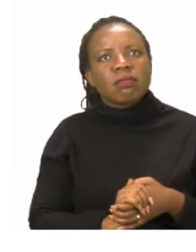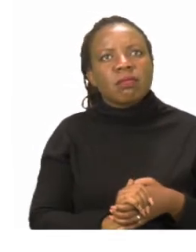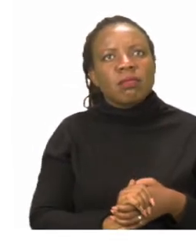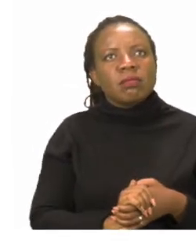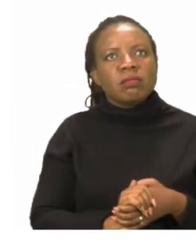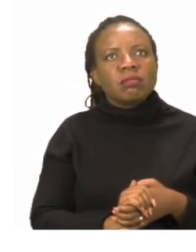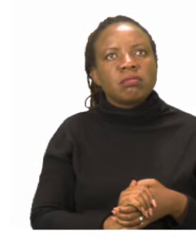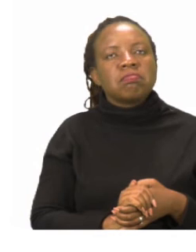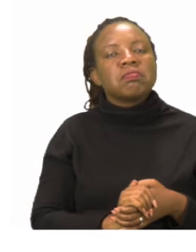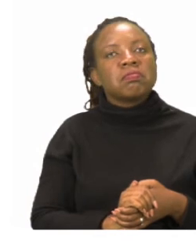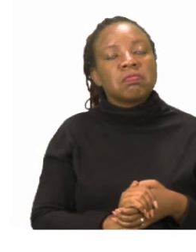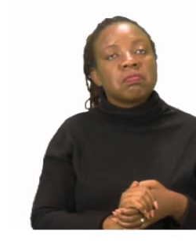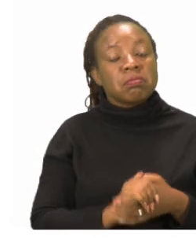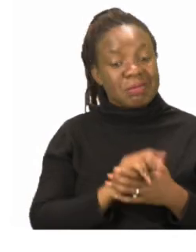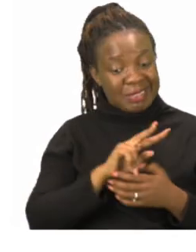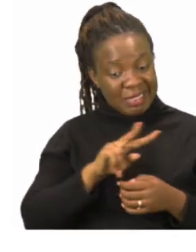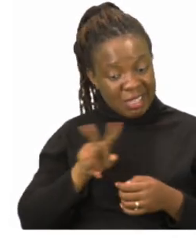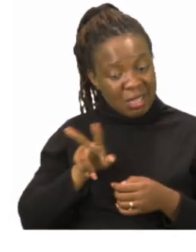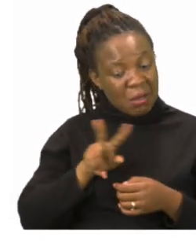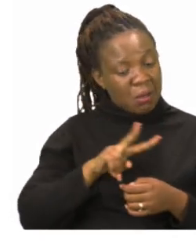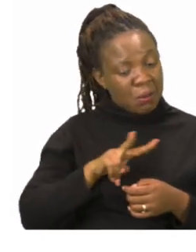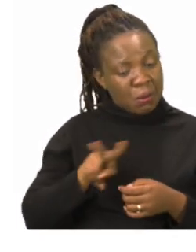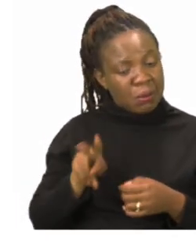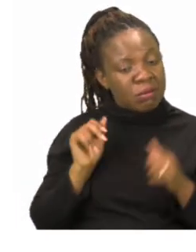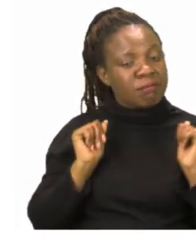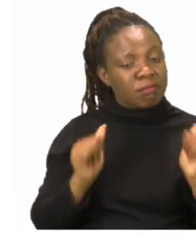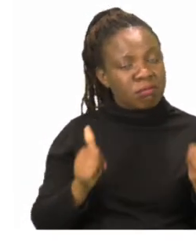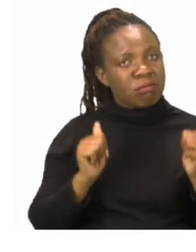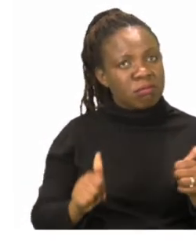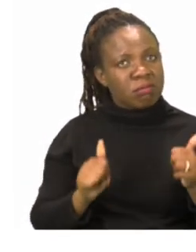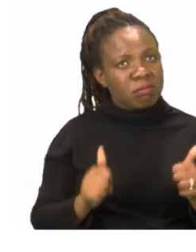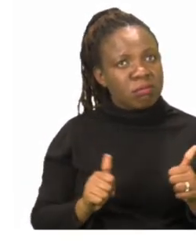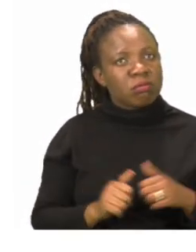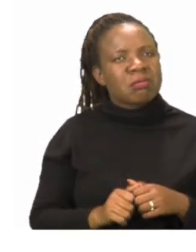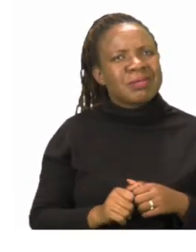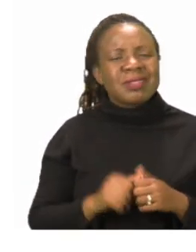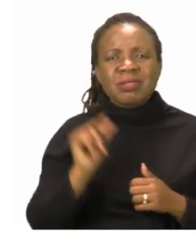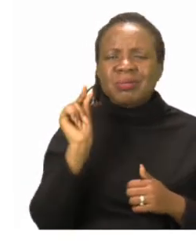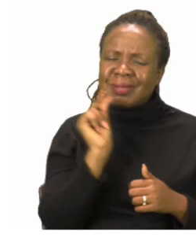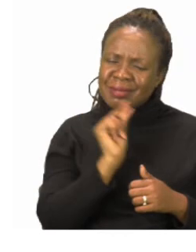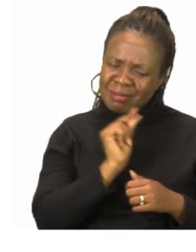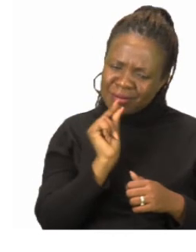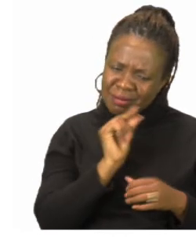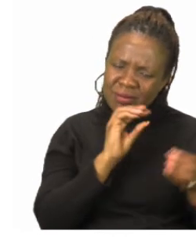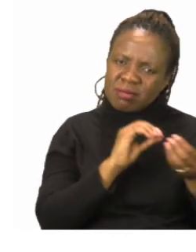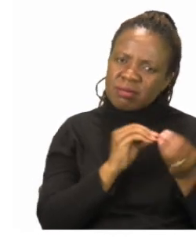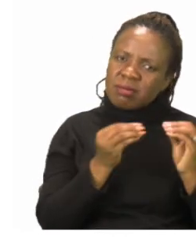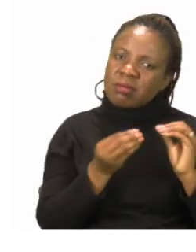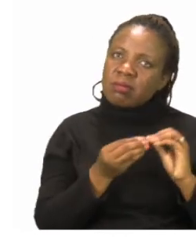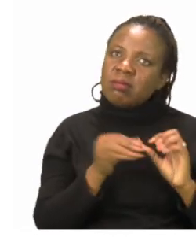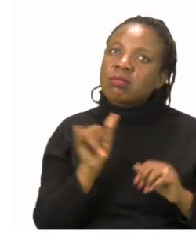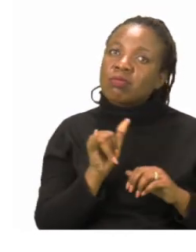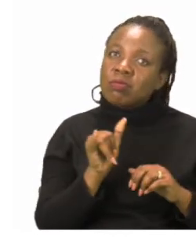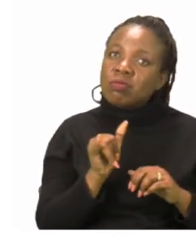Can you have a good look at these numbers again? The smallest number is the